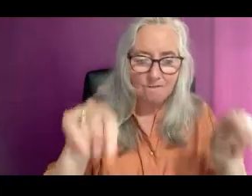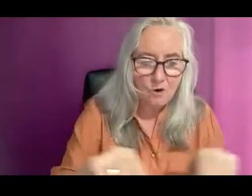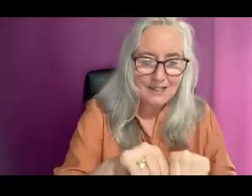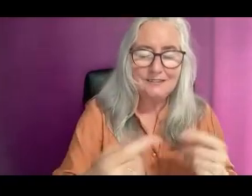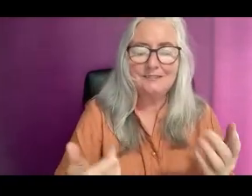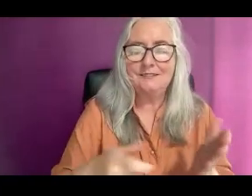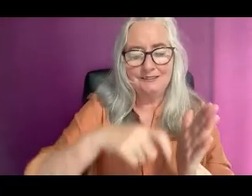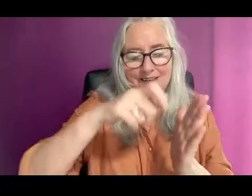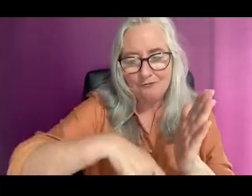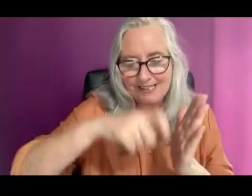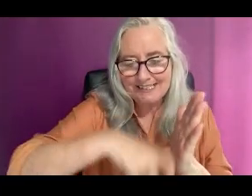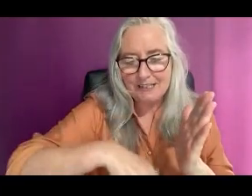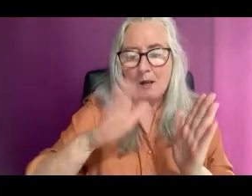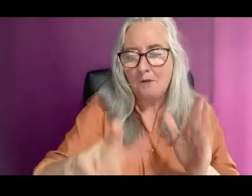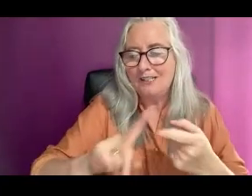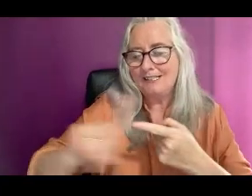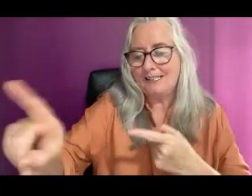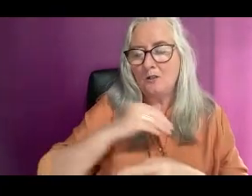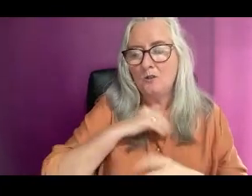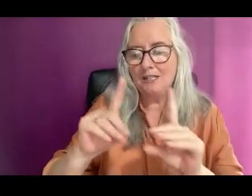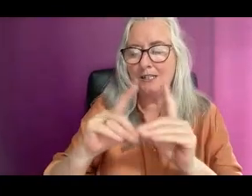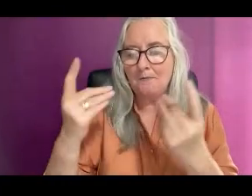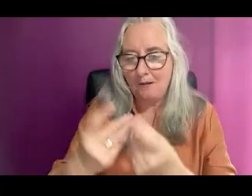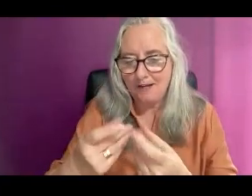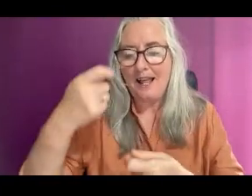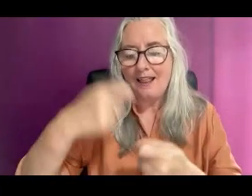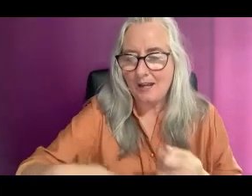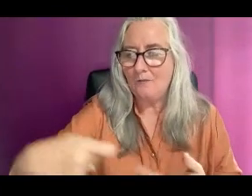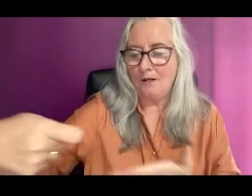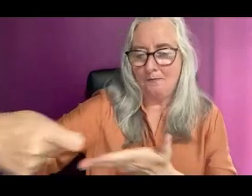documentation is submitted to the department, and we will then issue reimbursement.